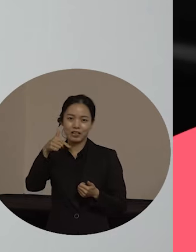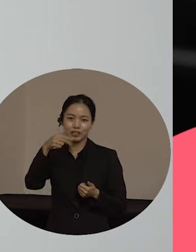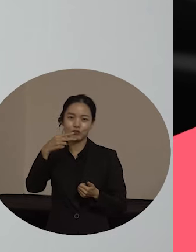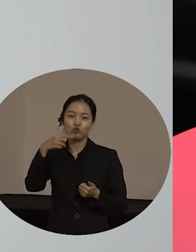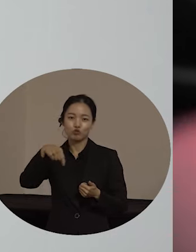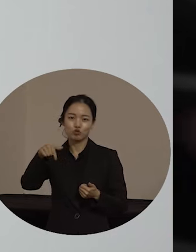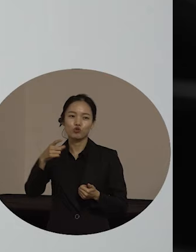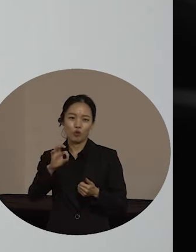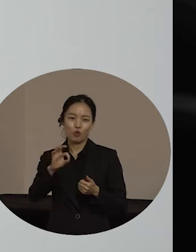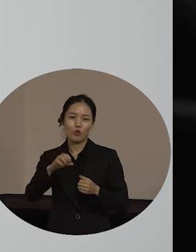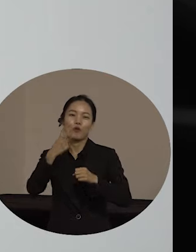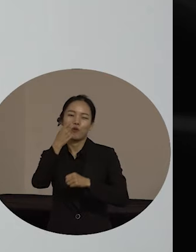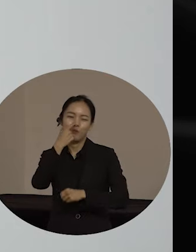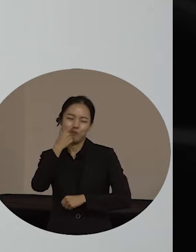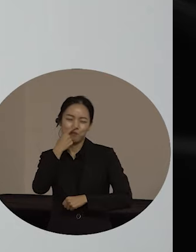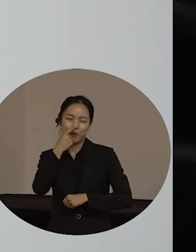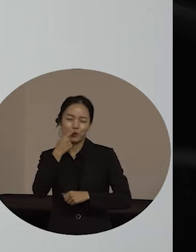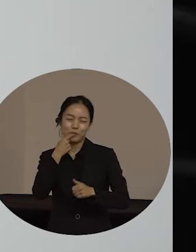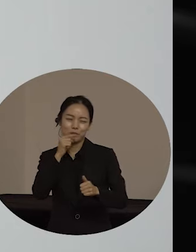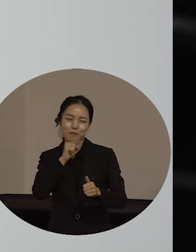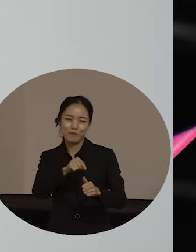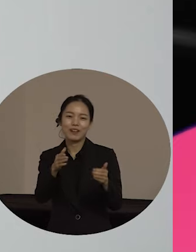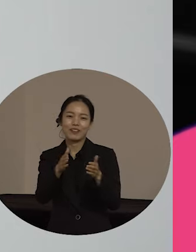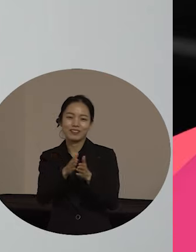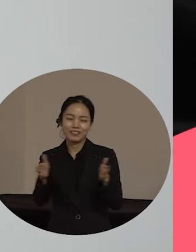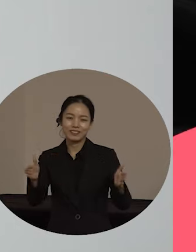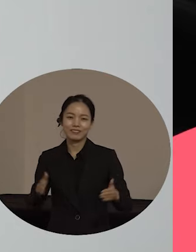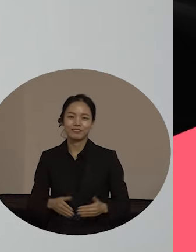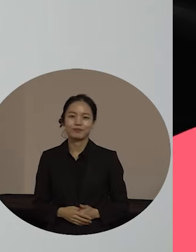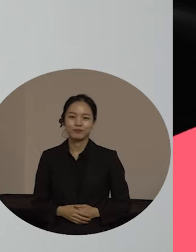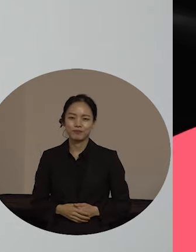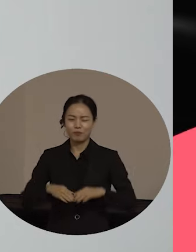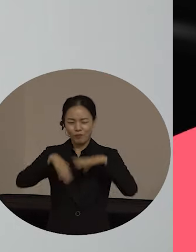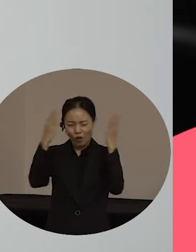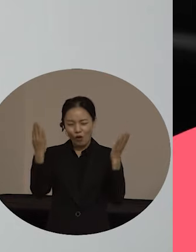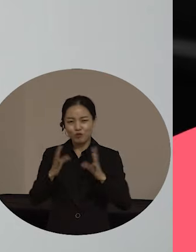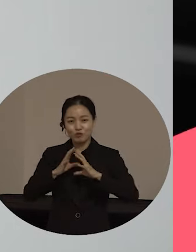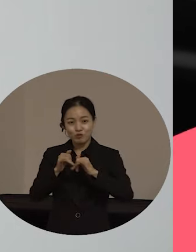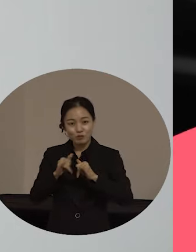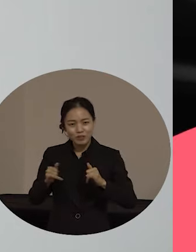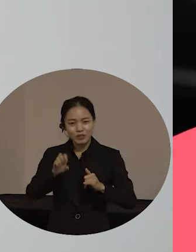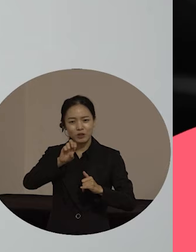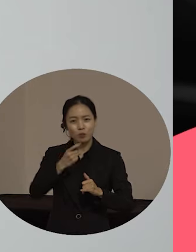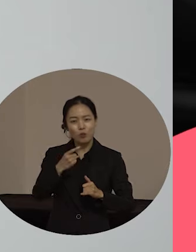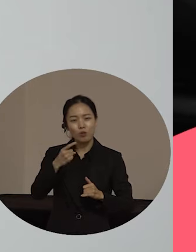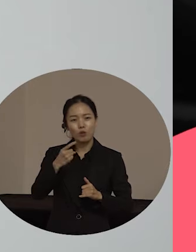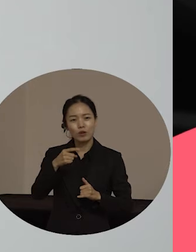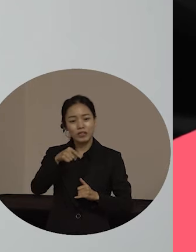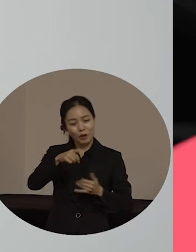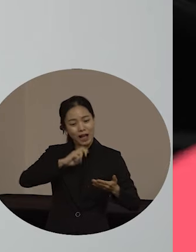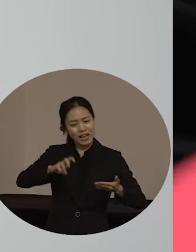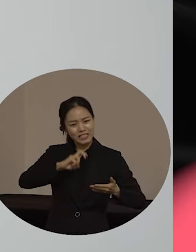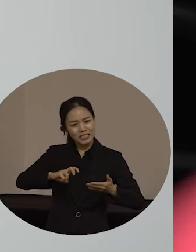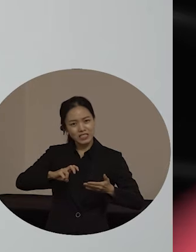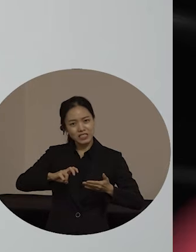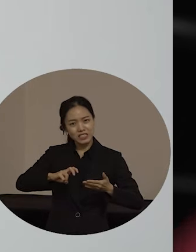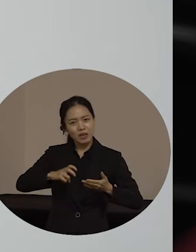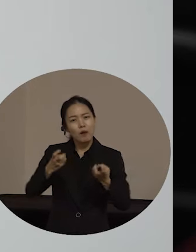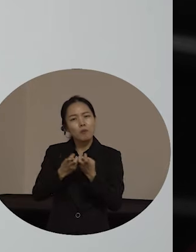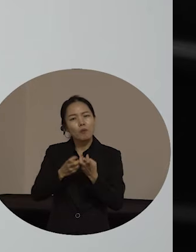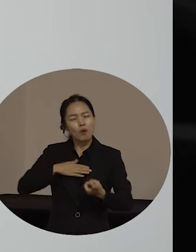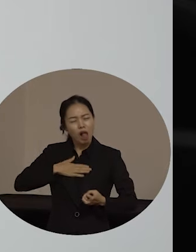should play and use the Baran Hor music. And also it's gonna be compulsory for the